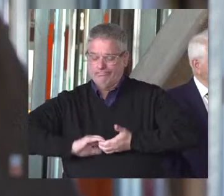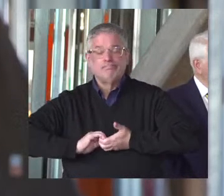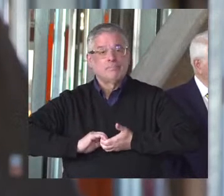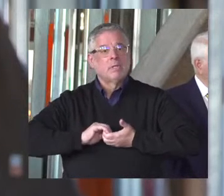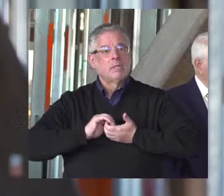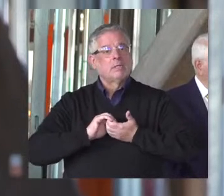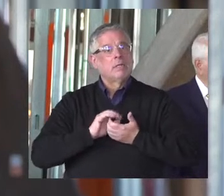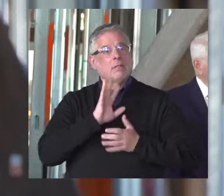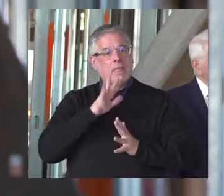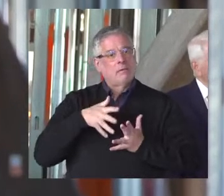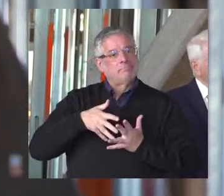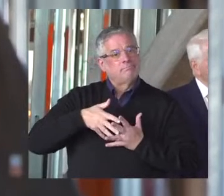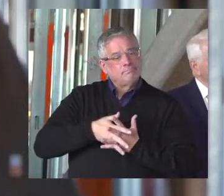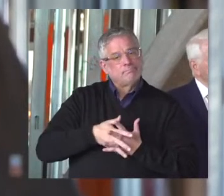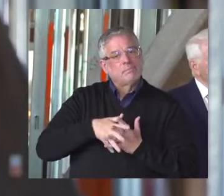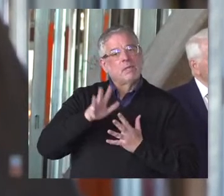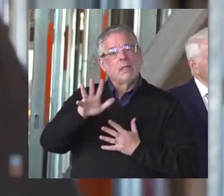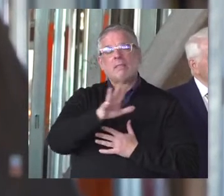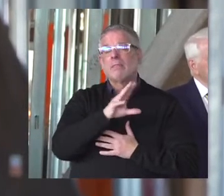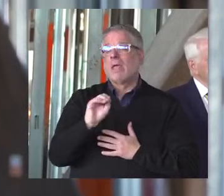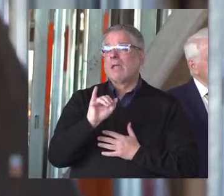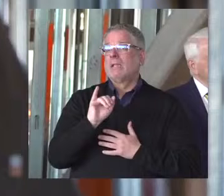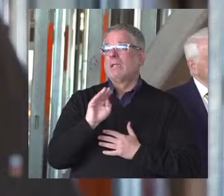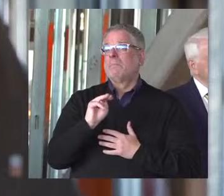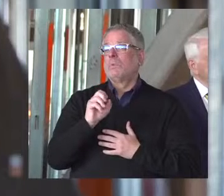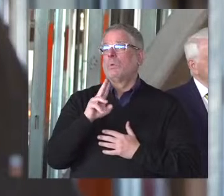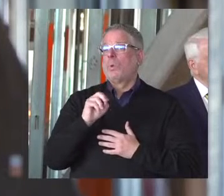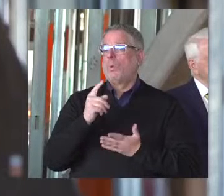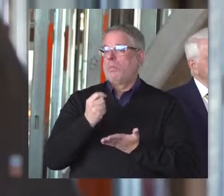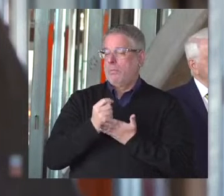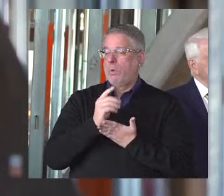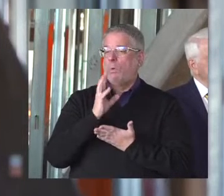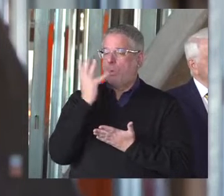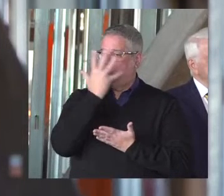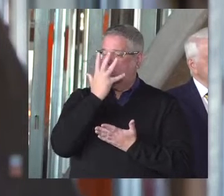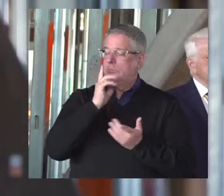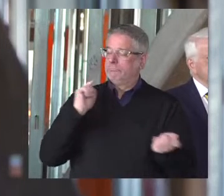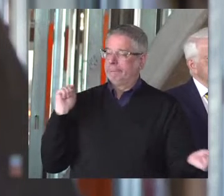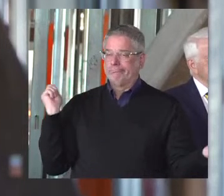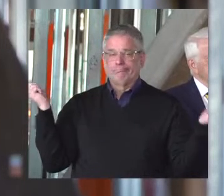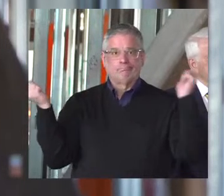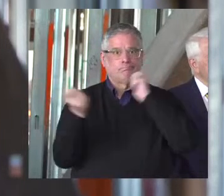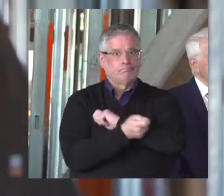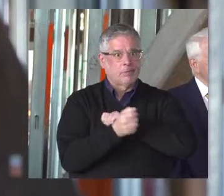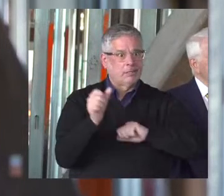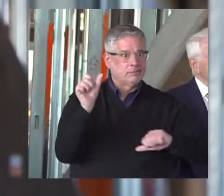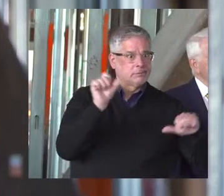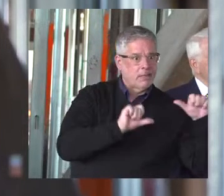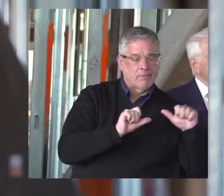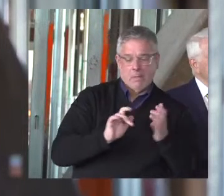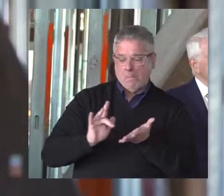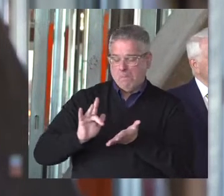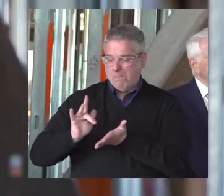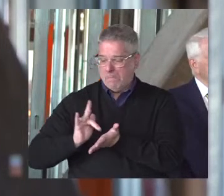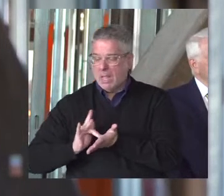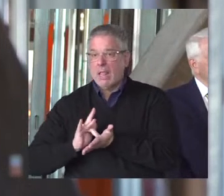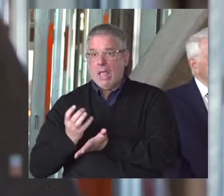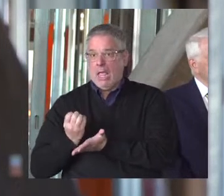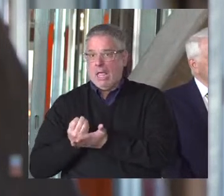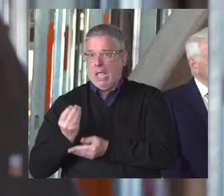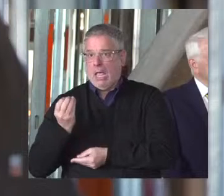Institute of Immunology and Immunotherapy will be a dramatic agent of change scientifically, medically, and